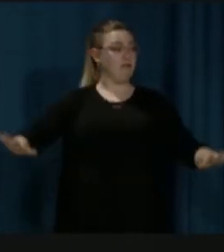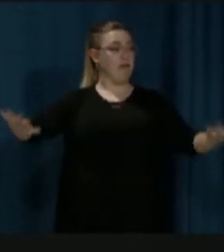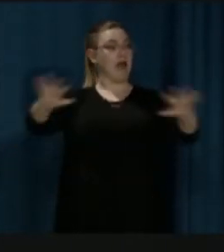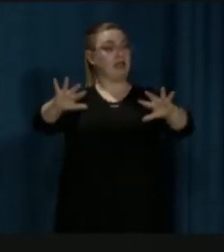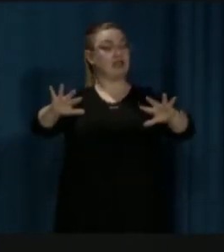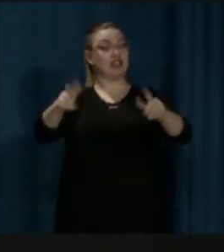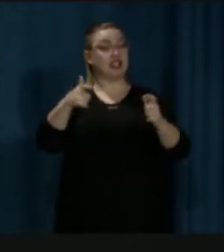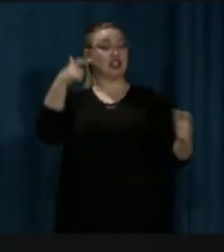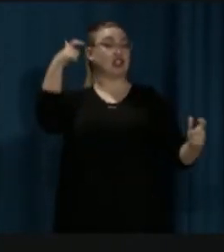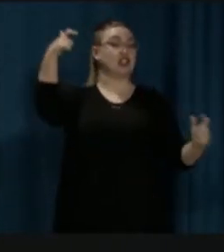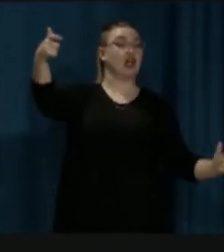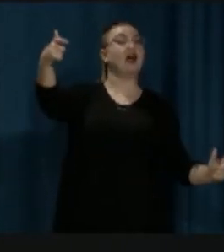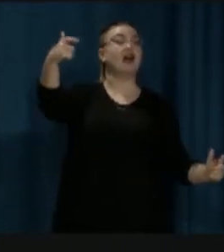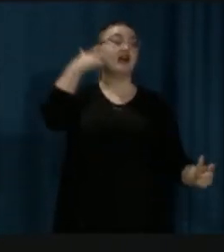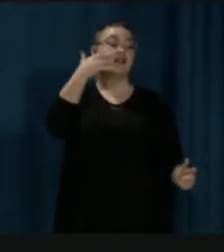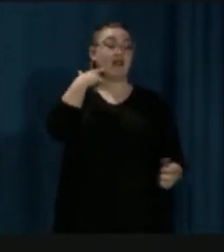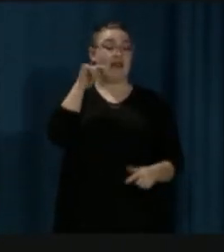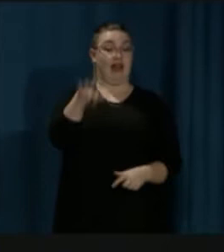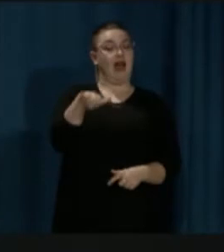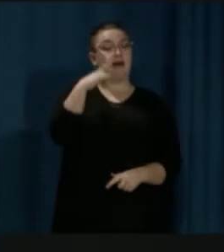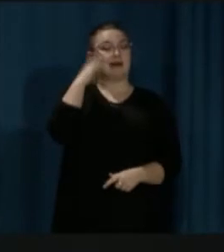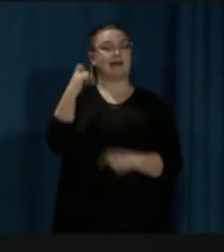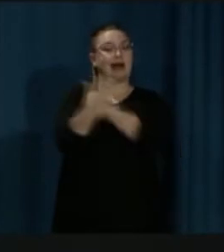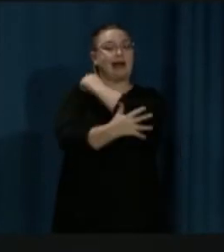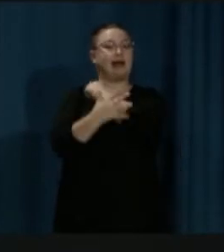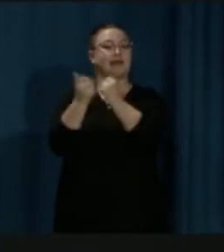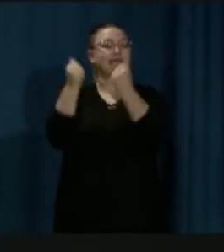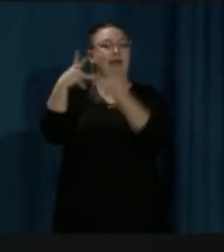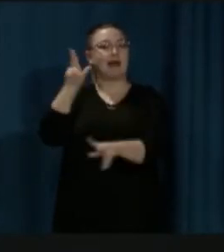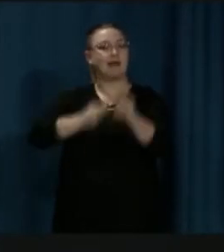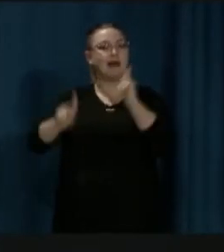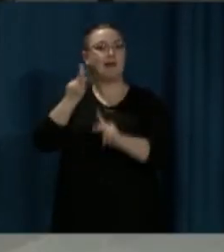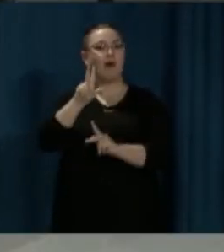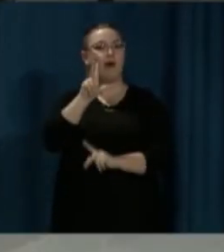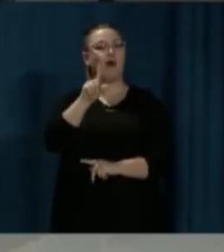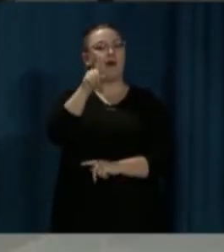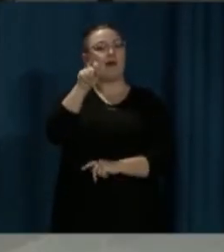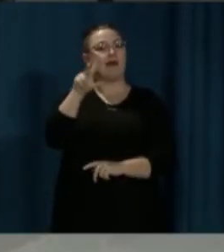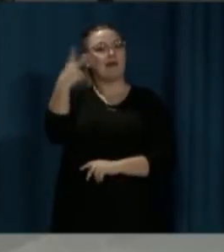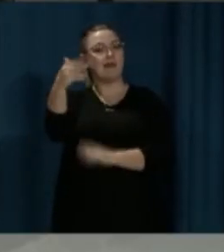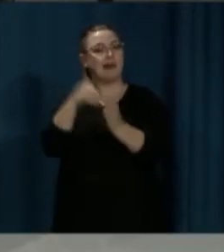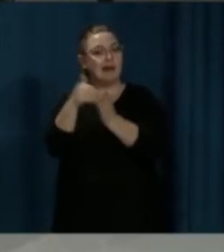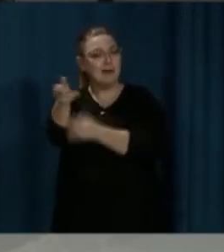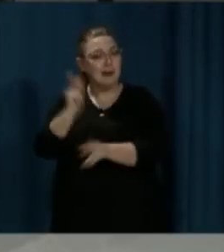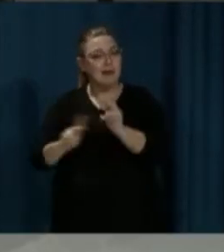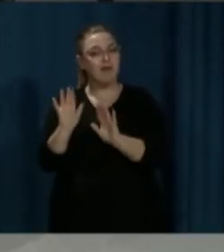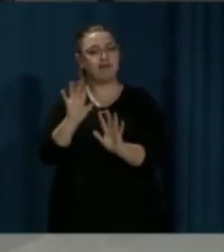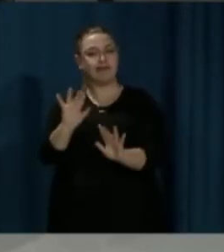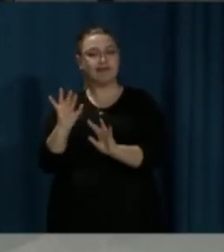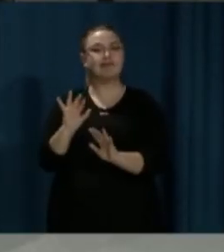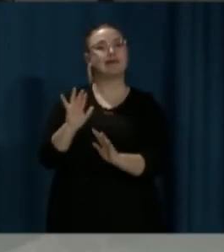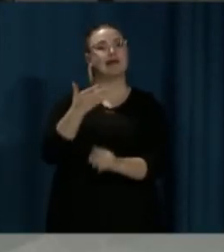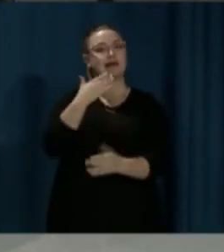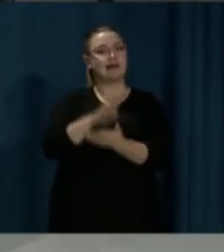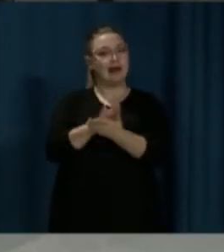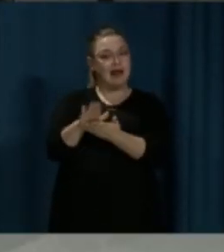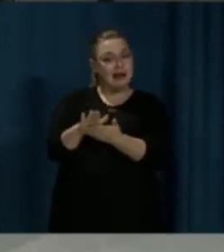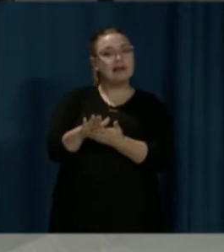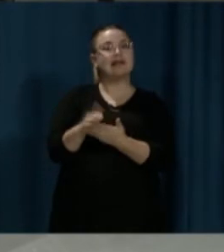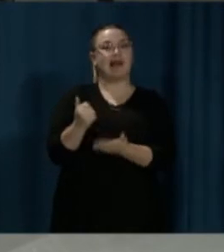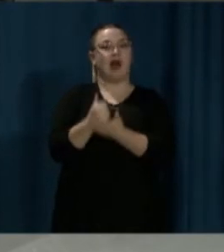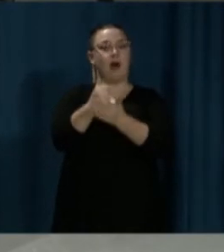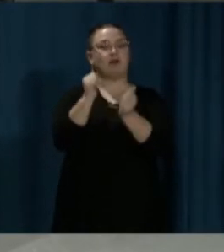1.3 million people in Franklin County. Gotcha. And so that has helped cut down sometimes on crowding or